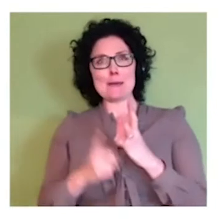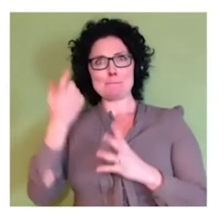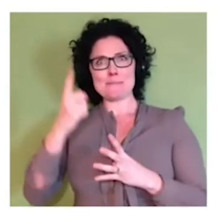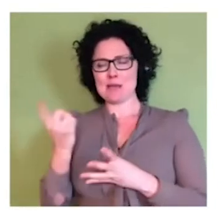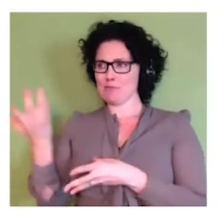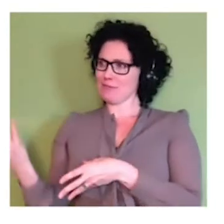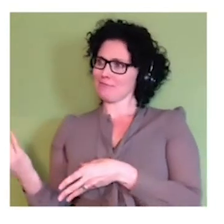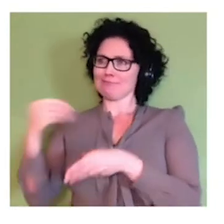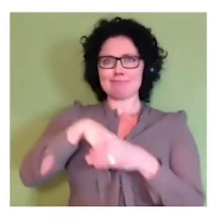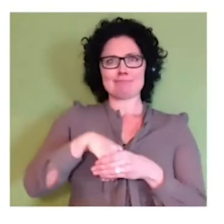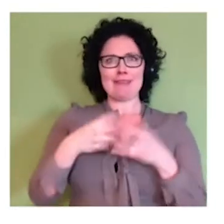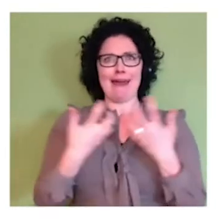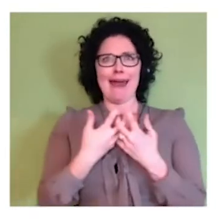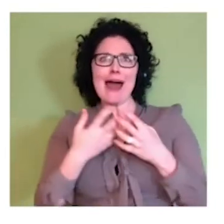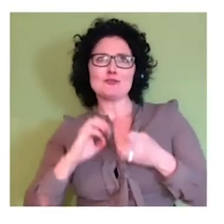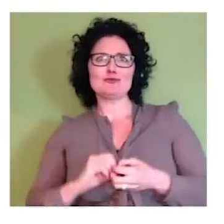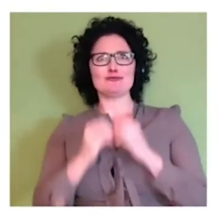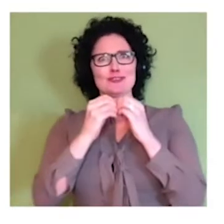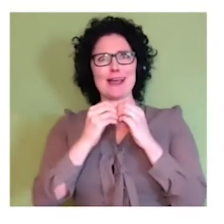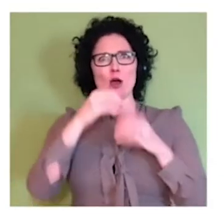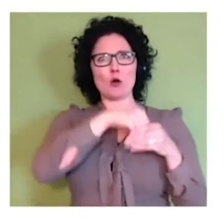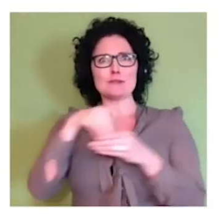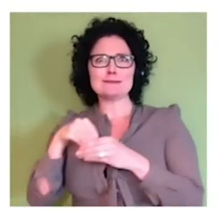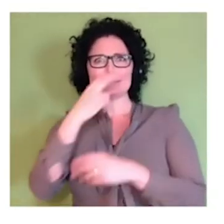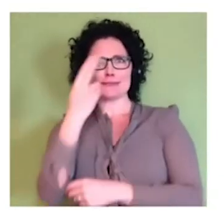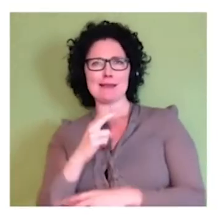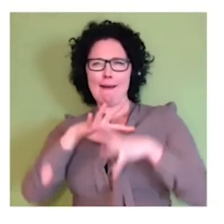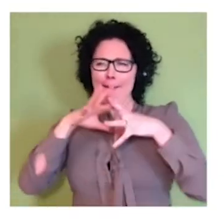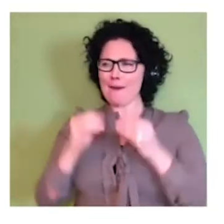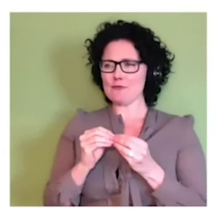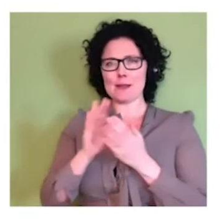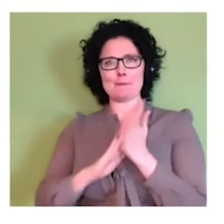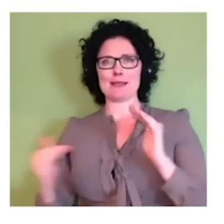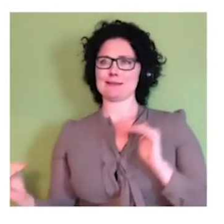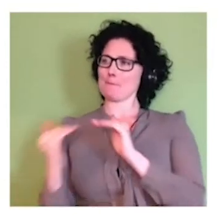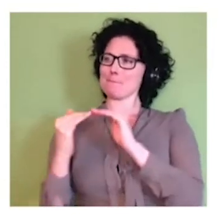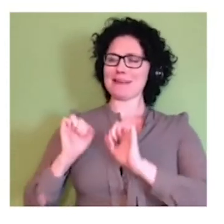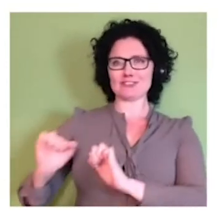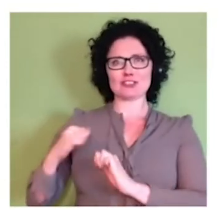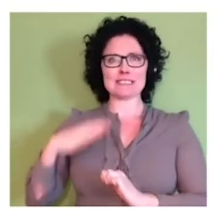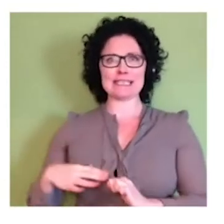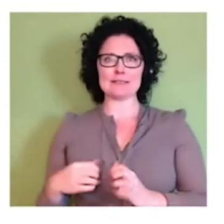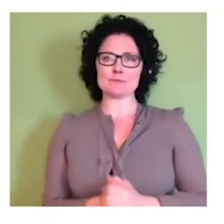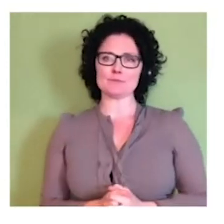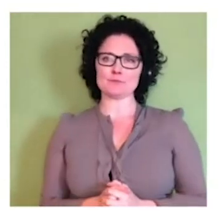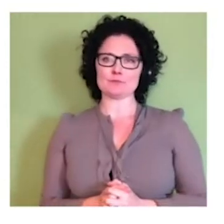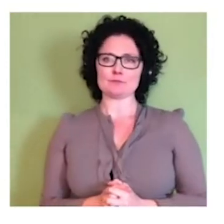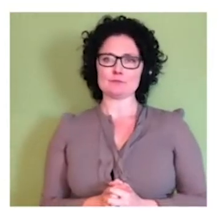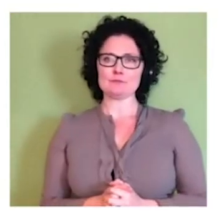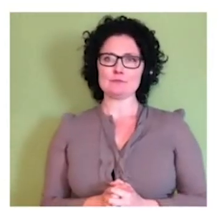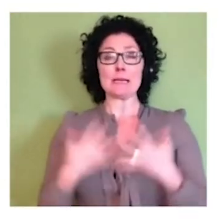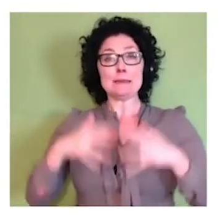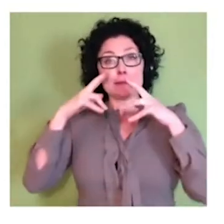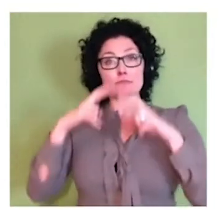content creation process. So we recently did some research into how